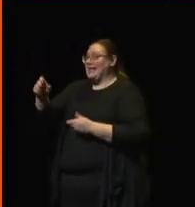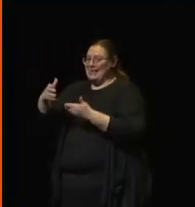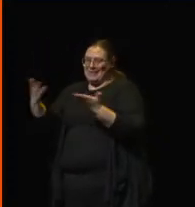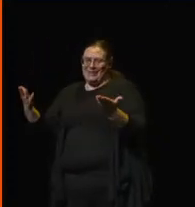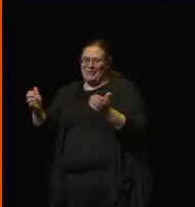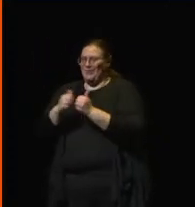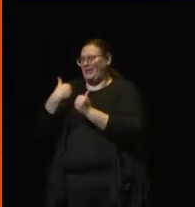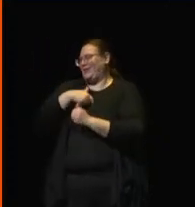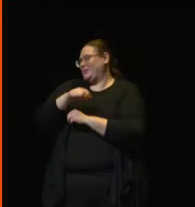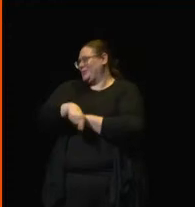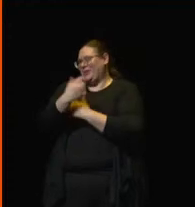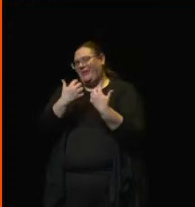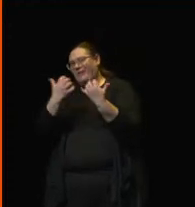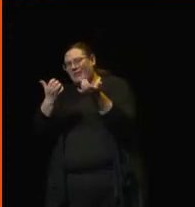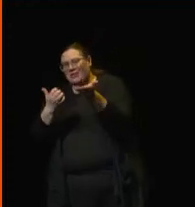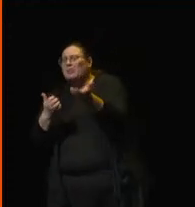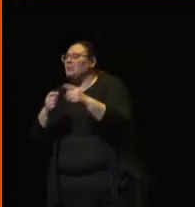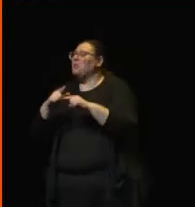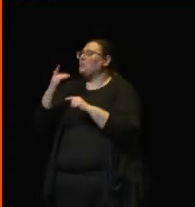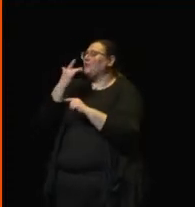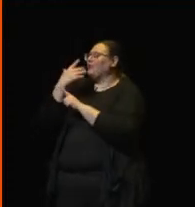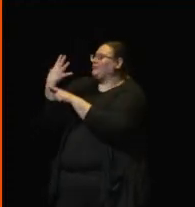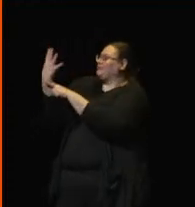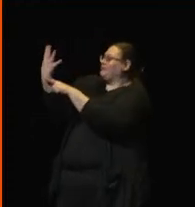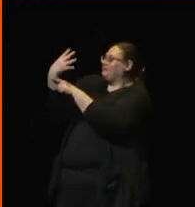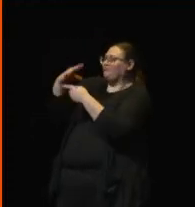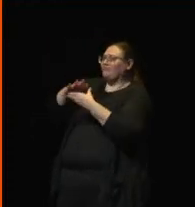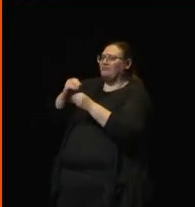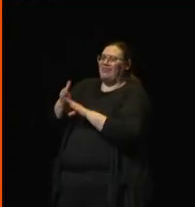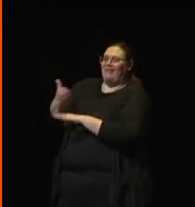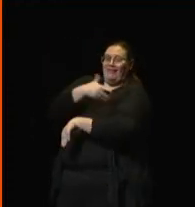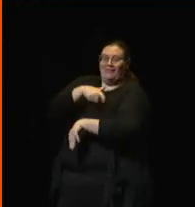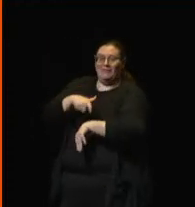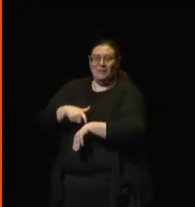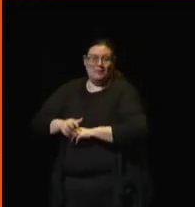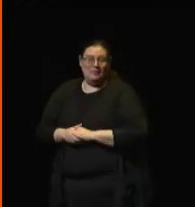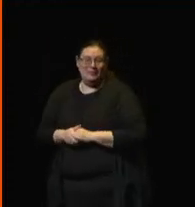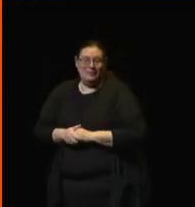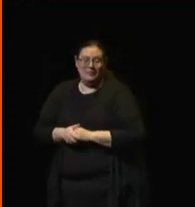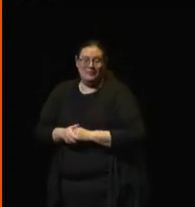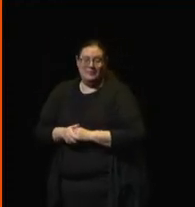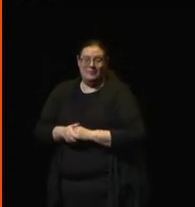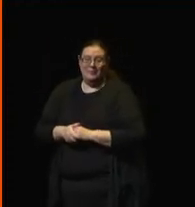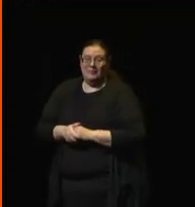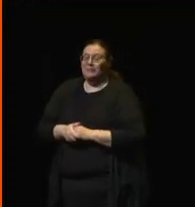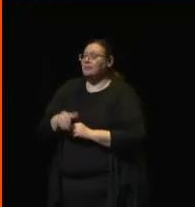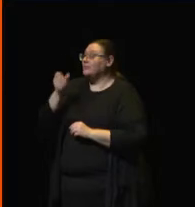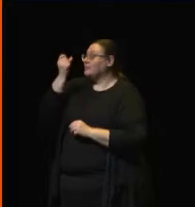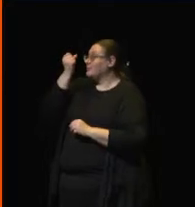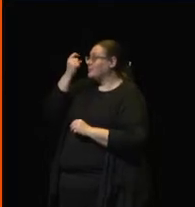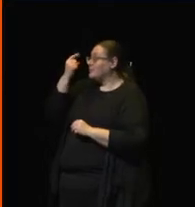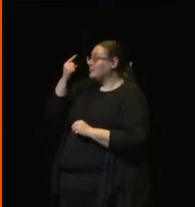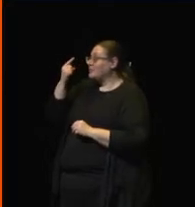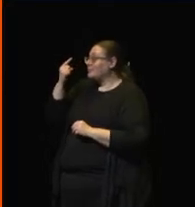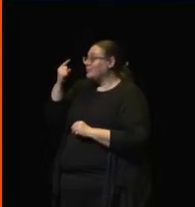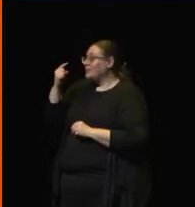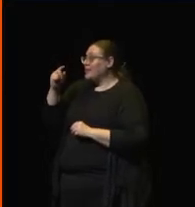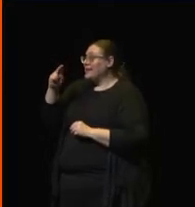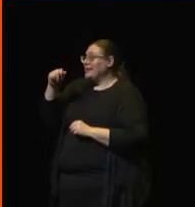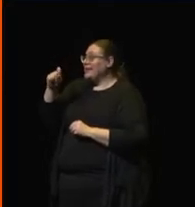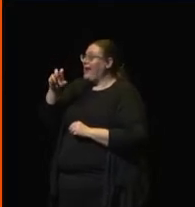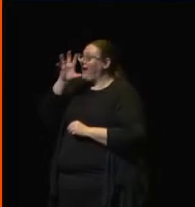with us today, but chose to record his reflections ahead of time. He has never loved the